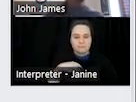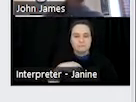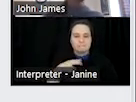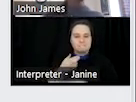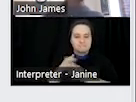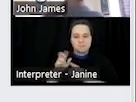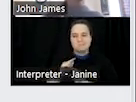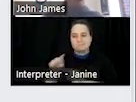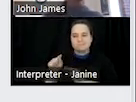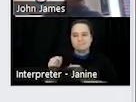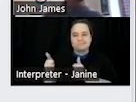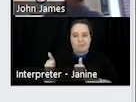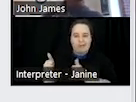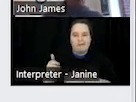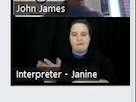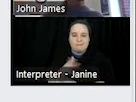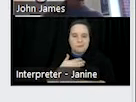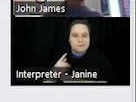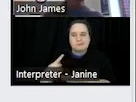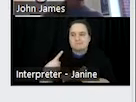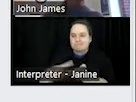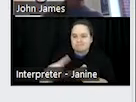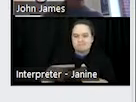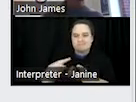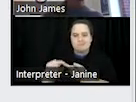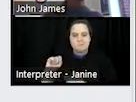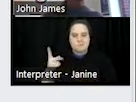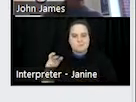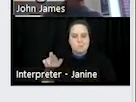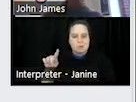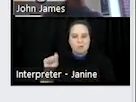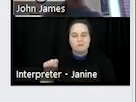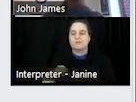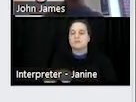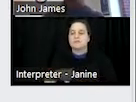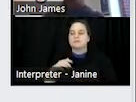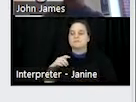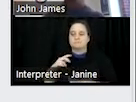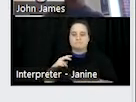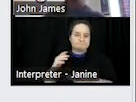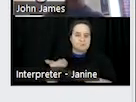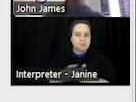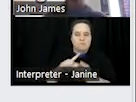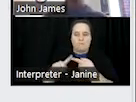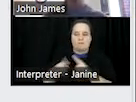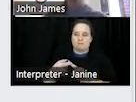in their dorm room to play music, talk about sports, and be new friends to me on campus.